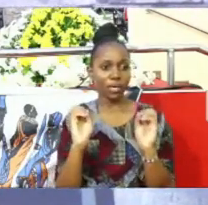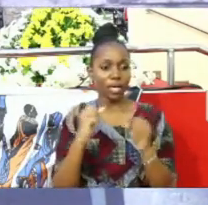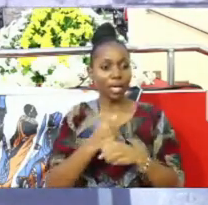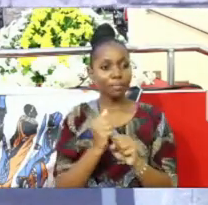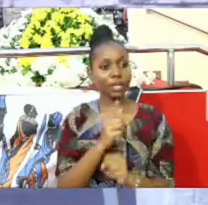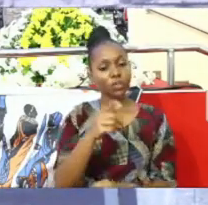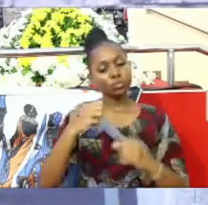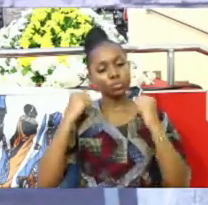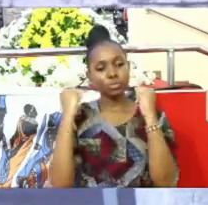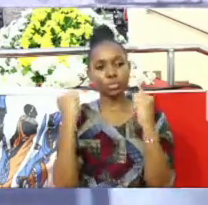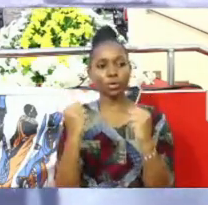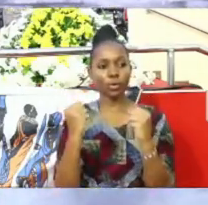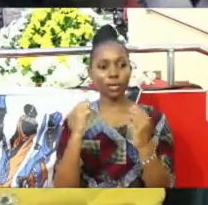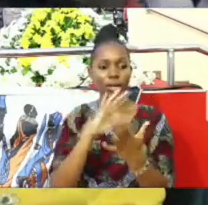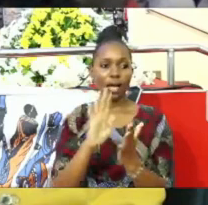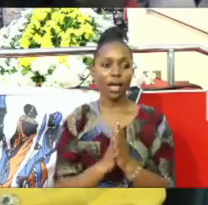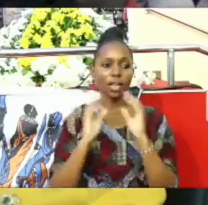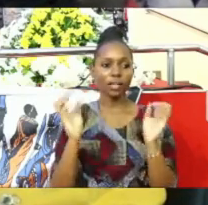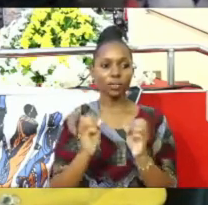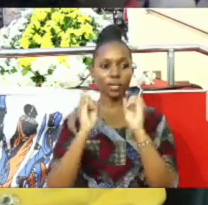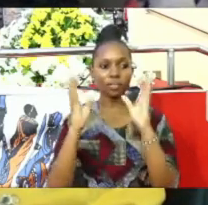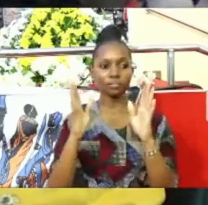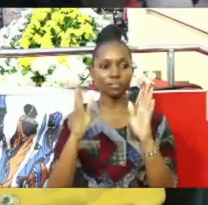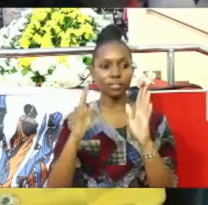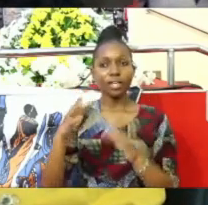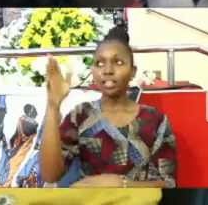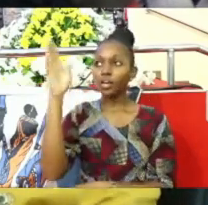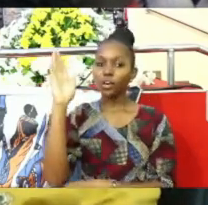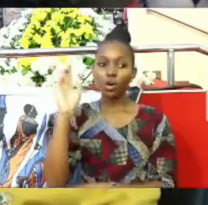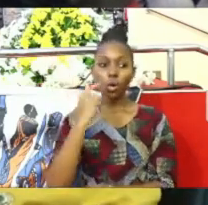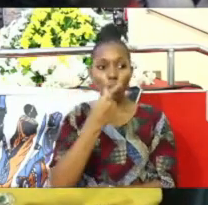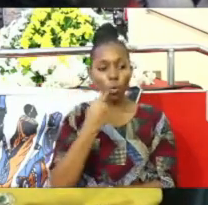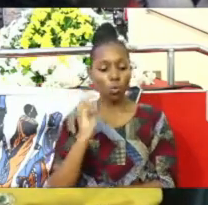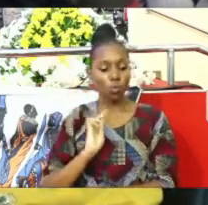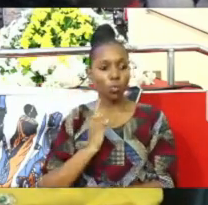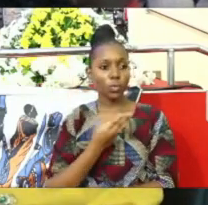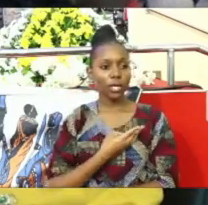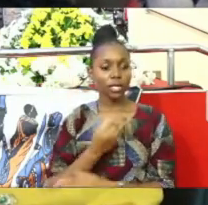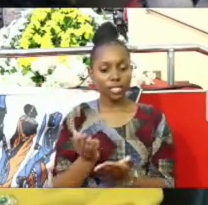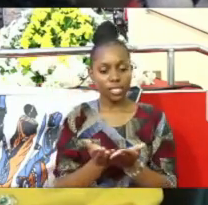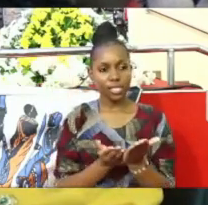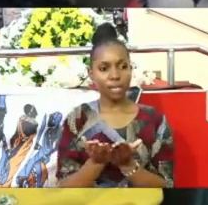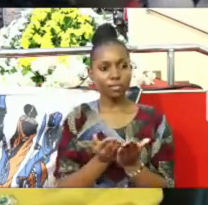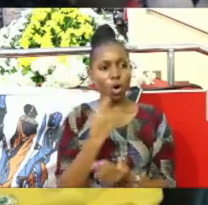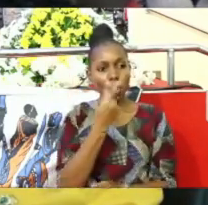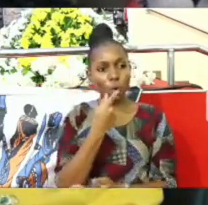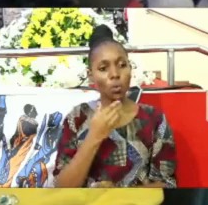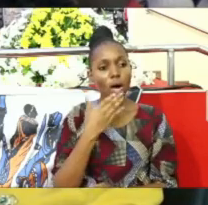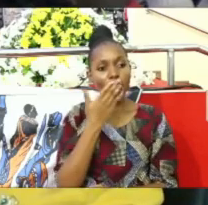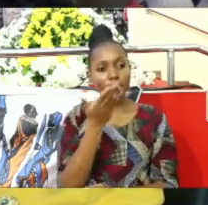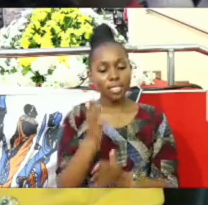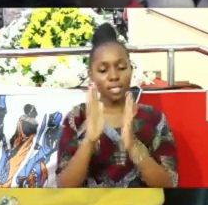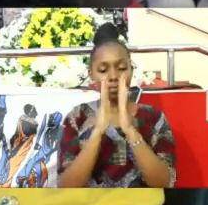valor. Hallelujah. This is the God we serve. A God who answers prayer.